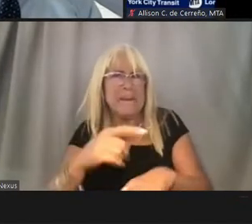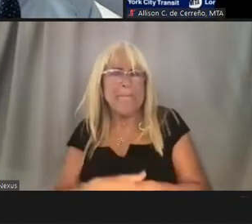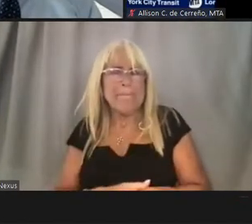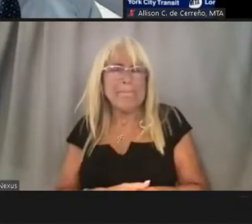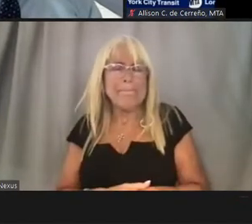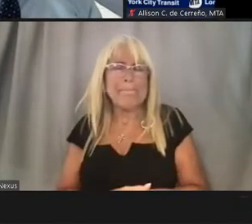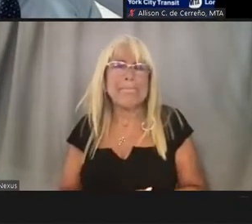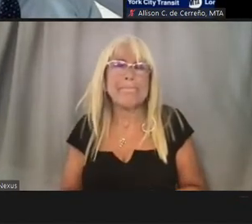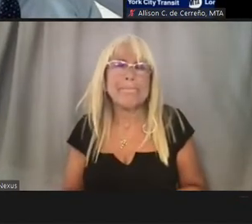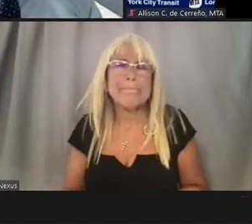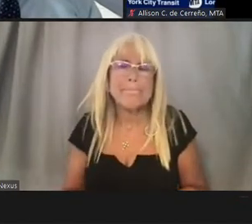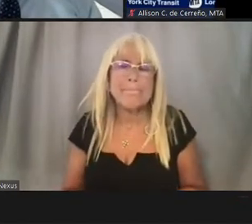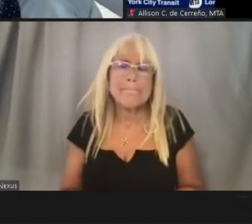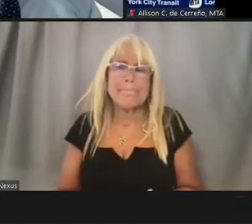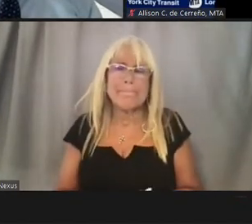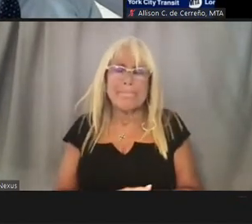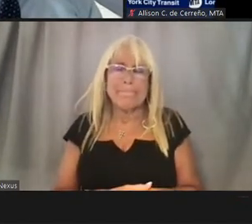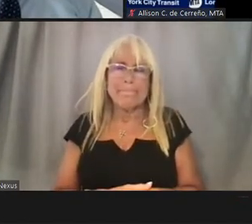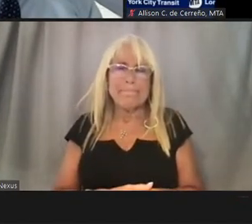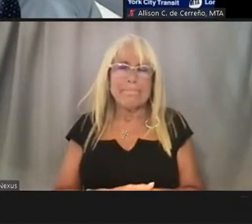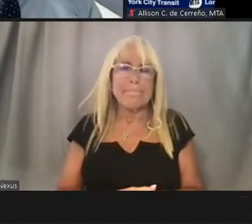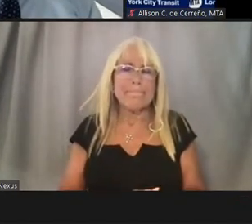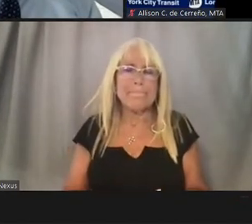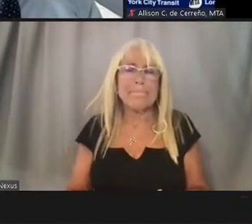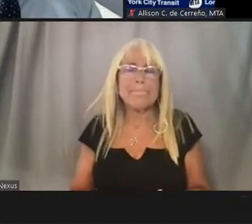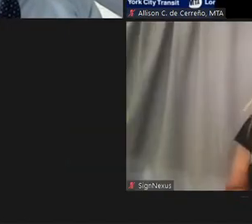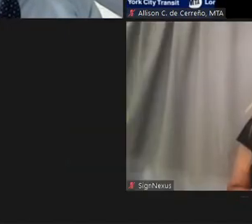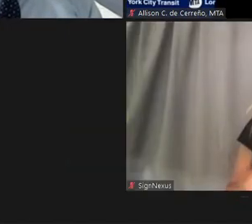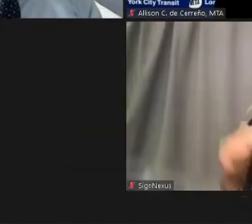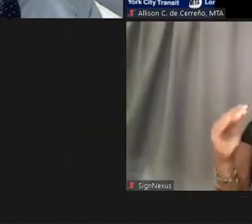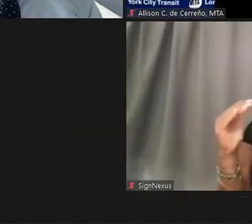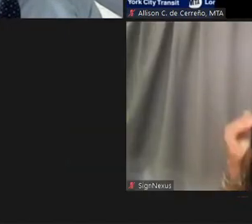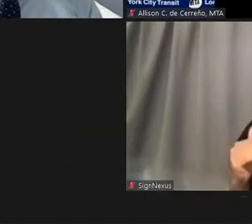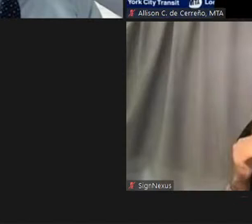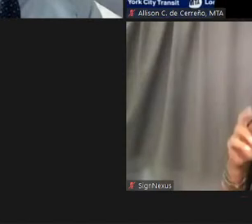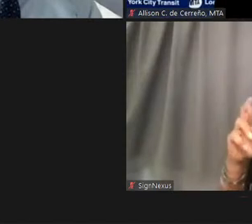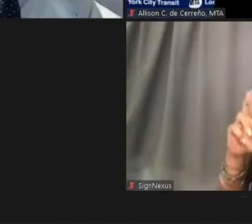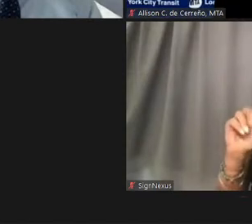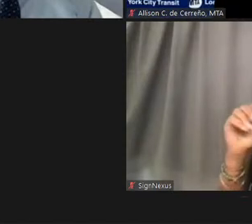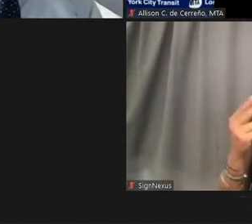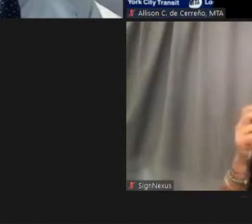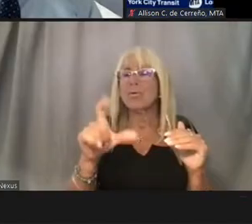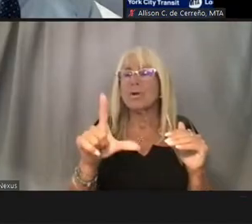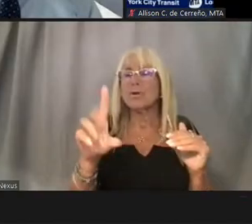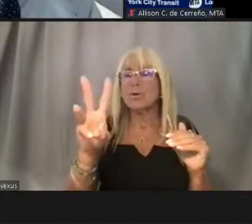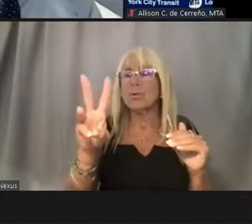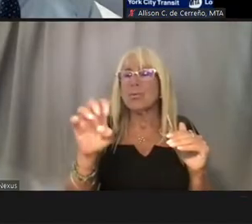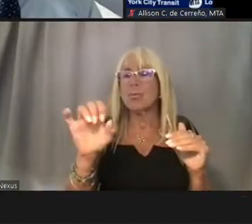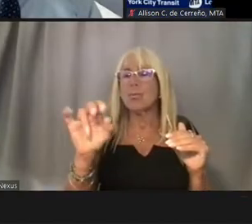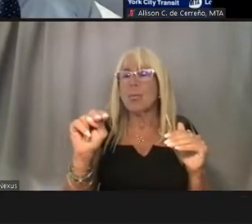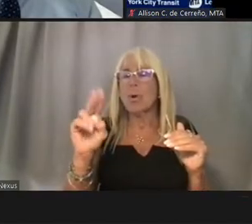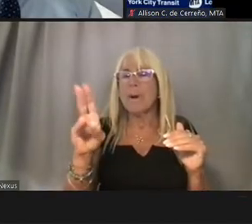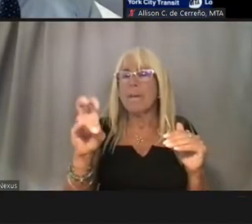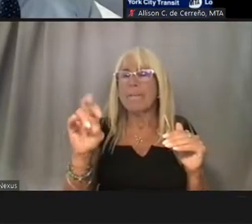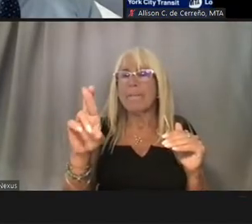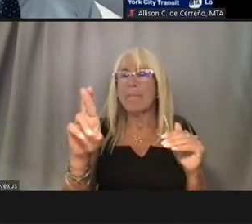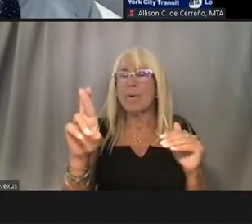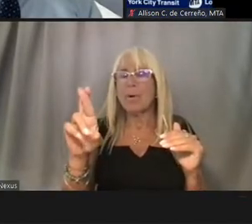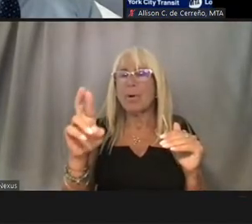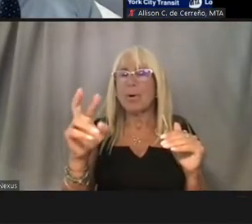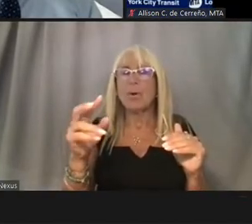thank you our next speaker is Rachel Weinberger followed by Imani McKinnon